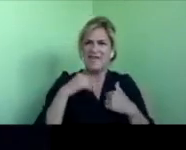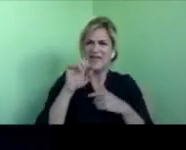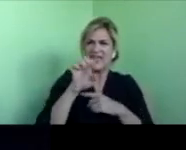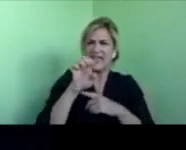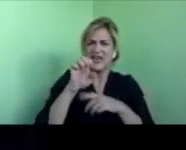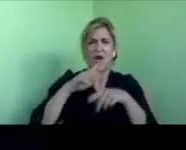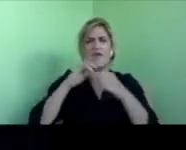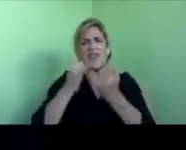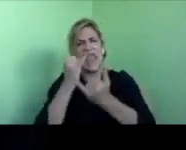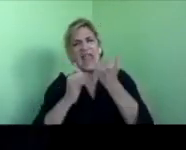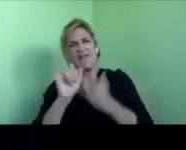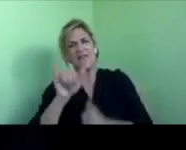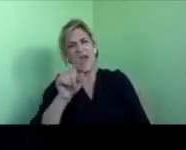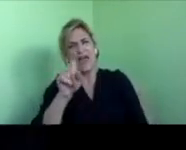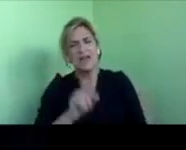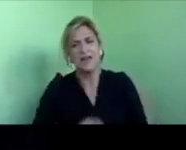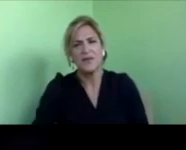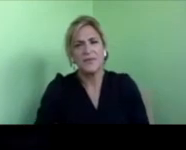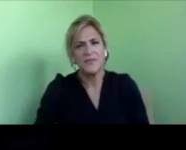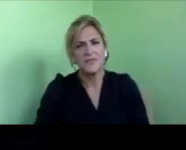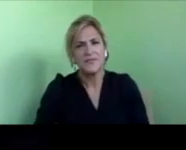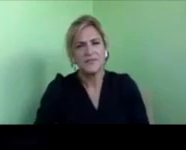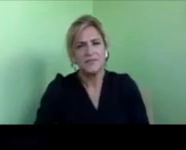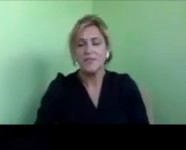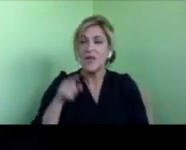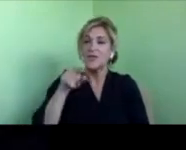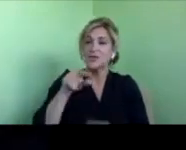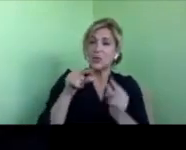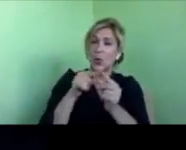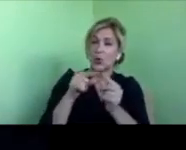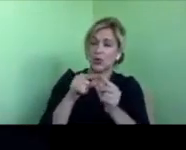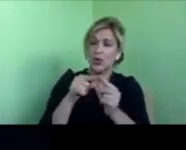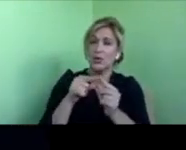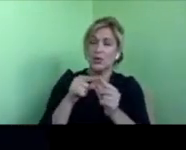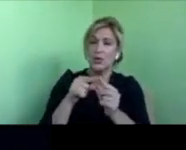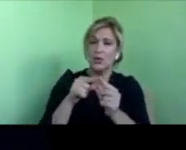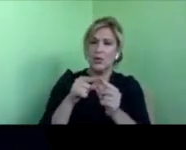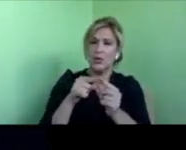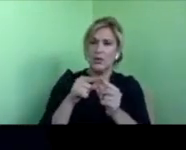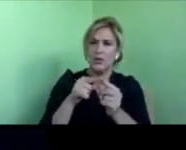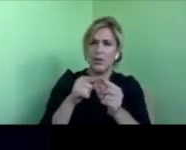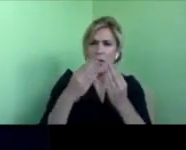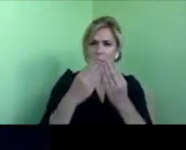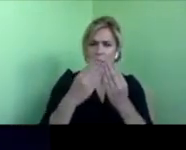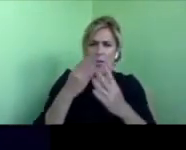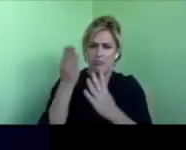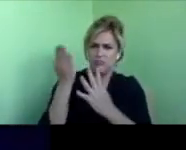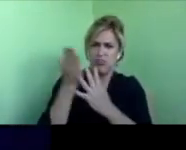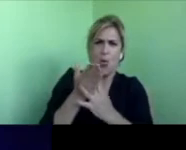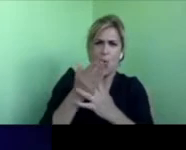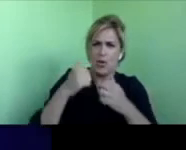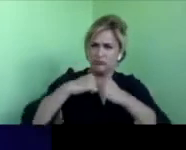This word, border, what does it mean? Also,